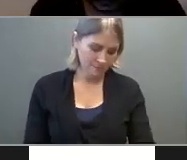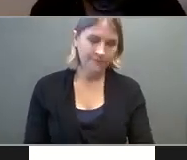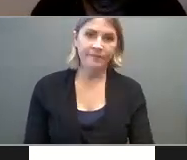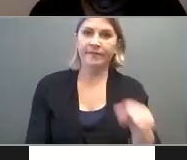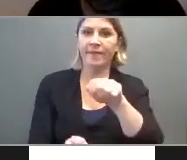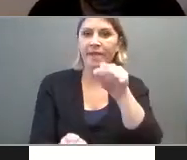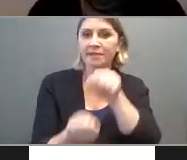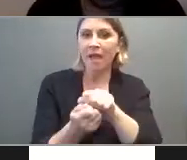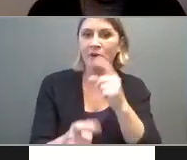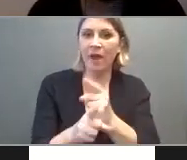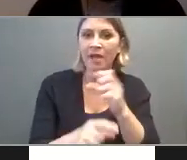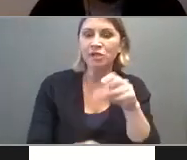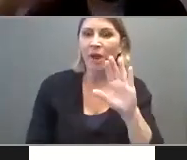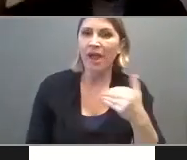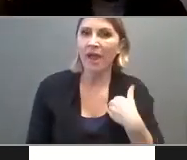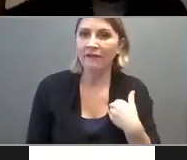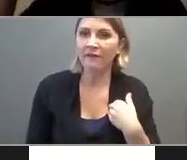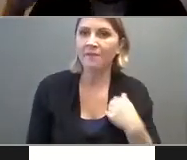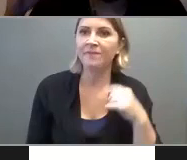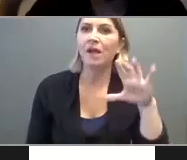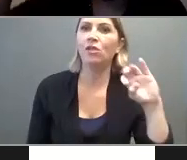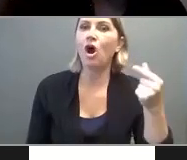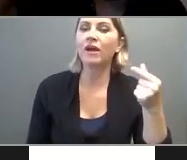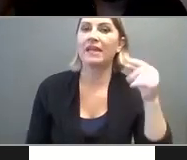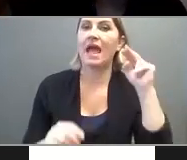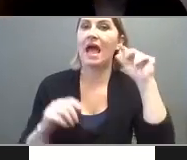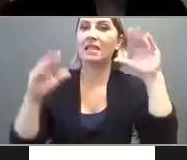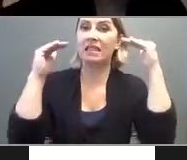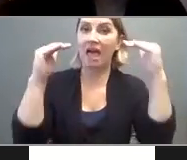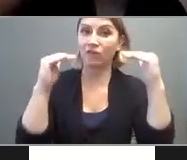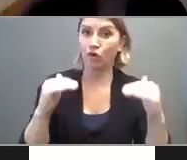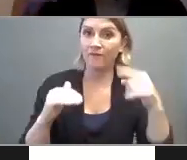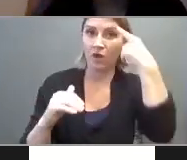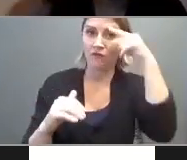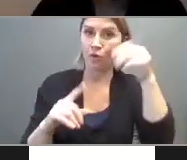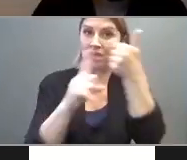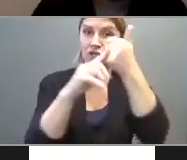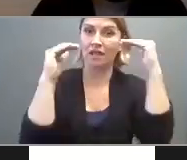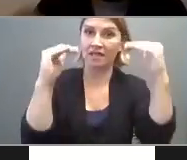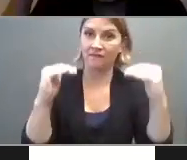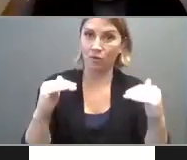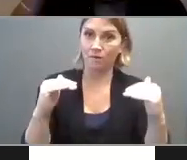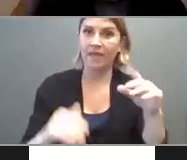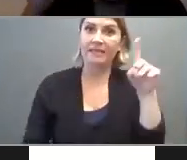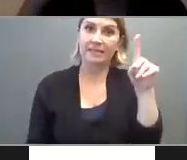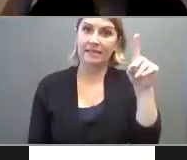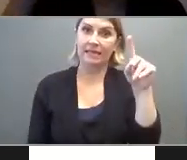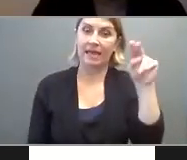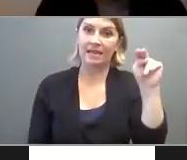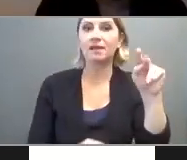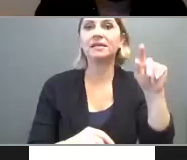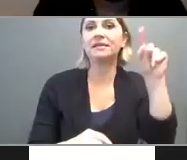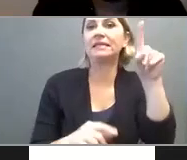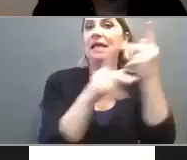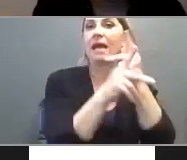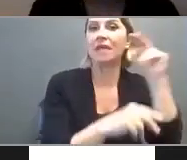Exactly, right? So I have log n levels, and for each level I have a time complexity of d times n. So